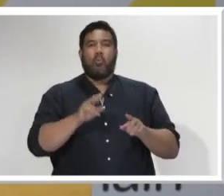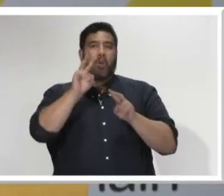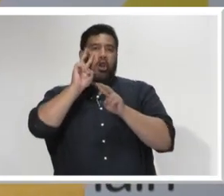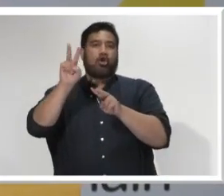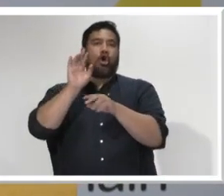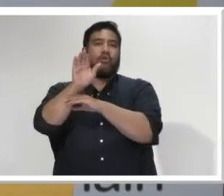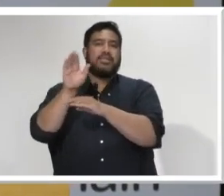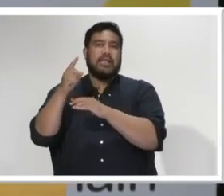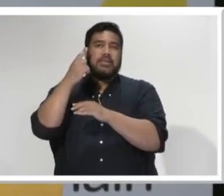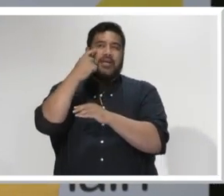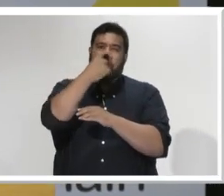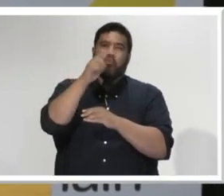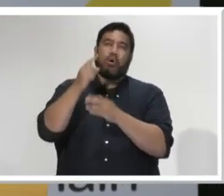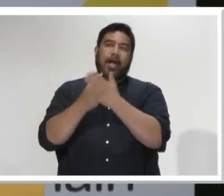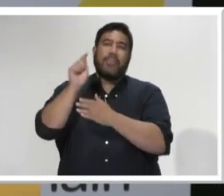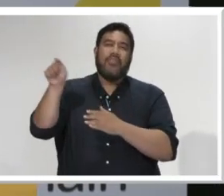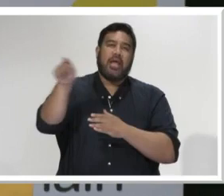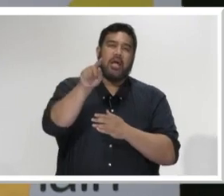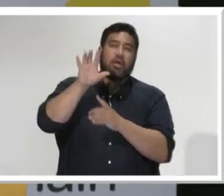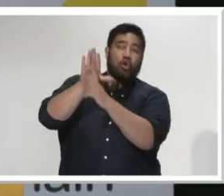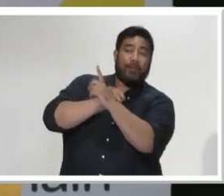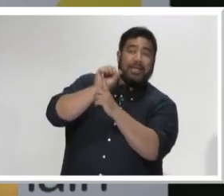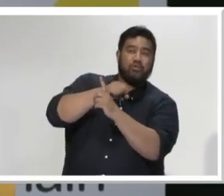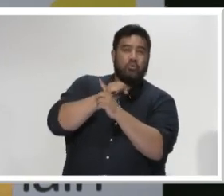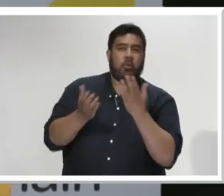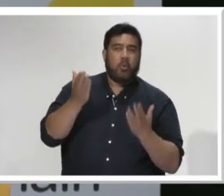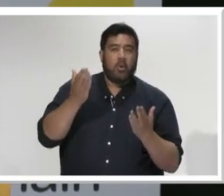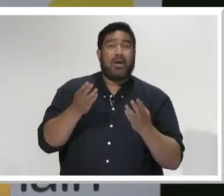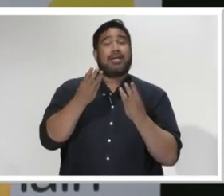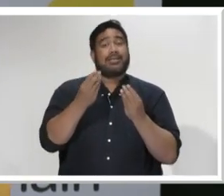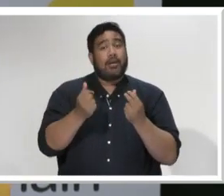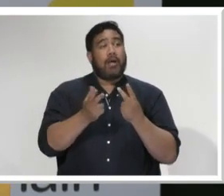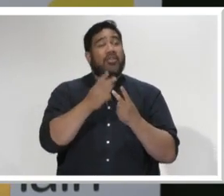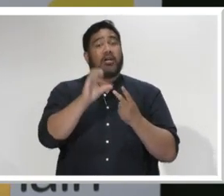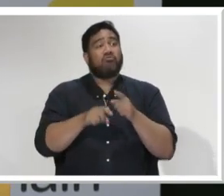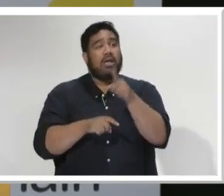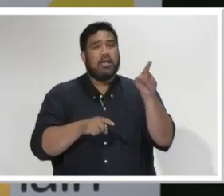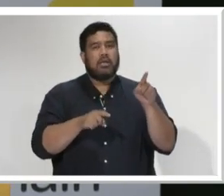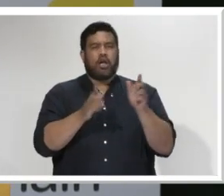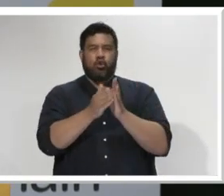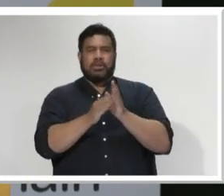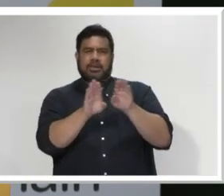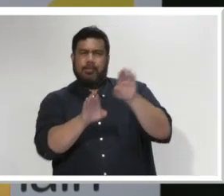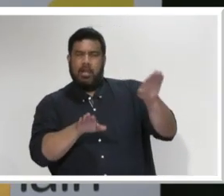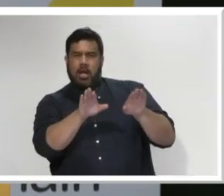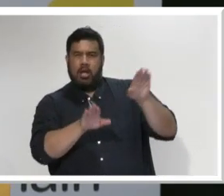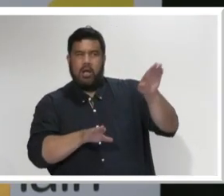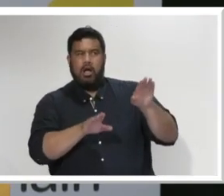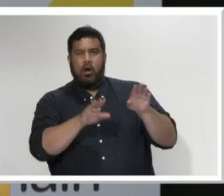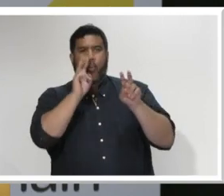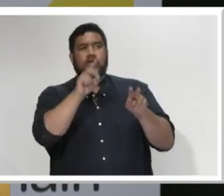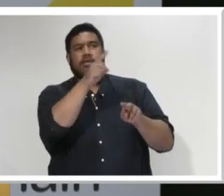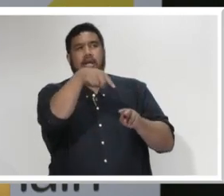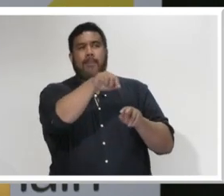at. There is a number of countries around the world who are similar to us, looking at how to ease out of a lockdown